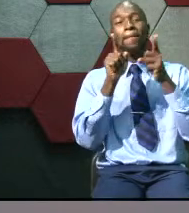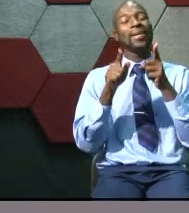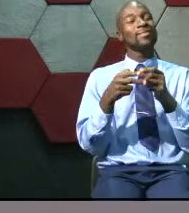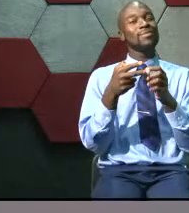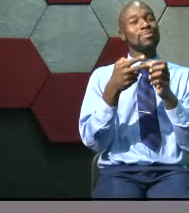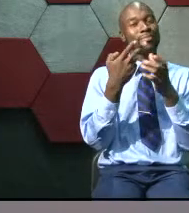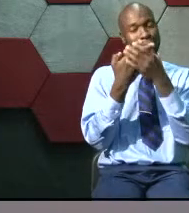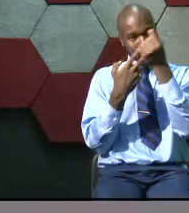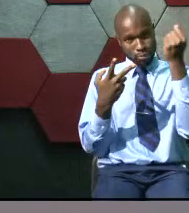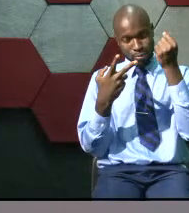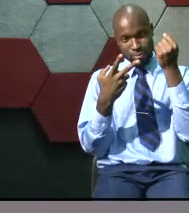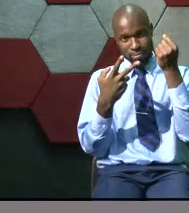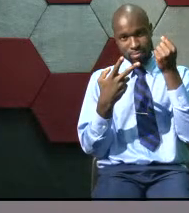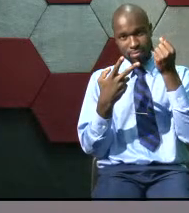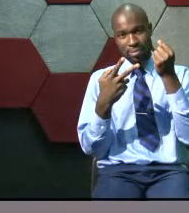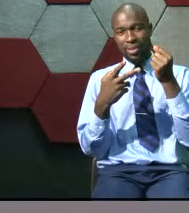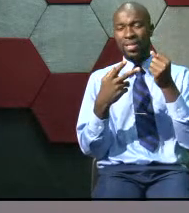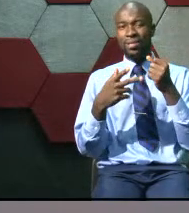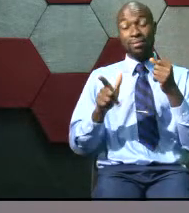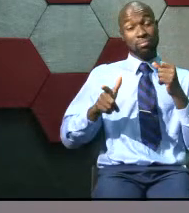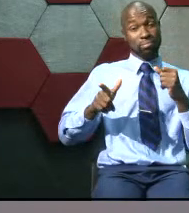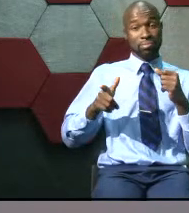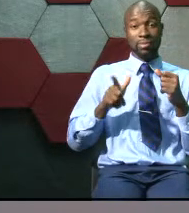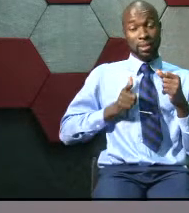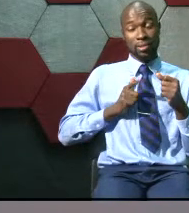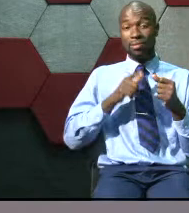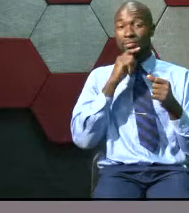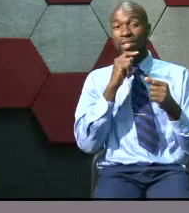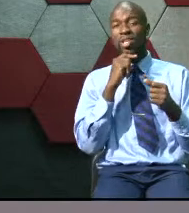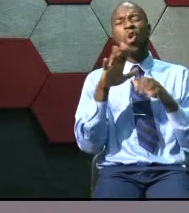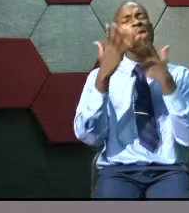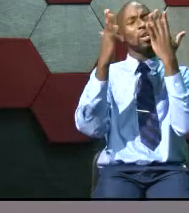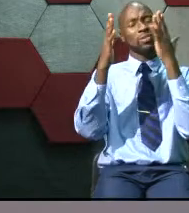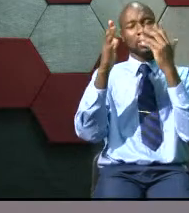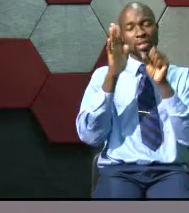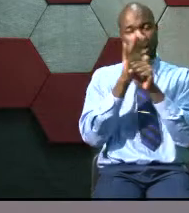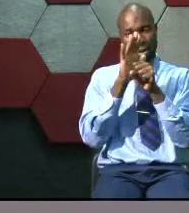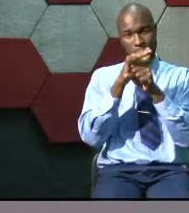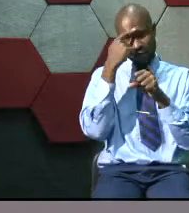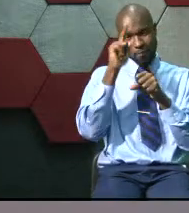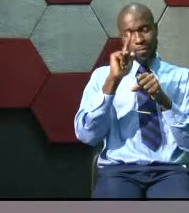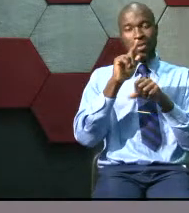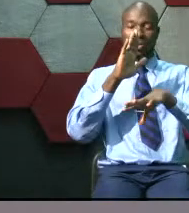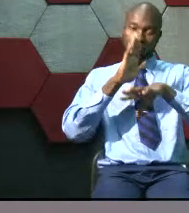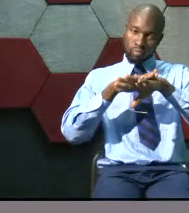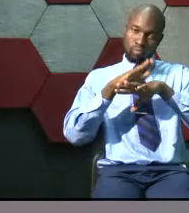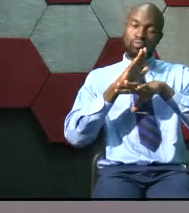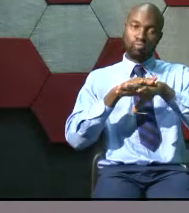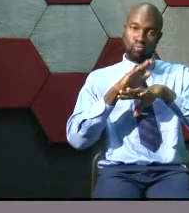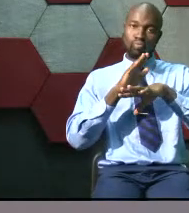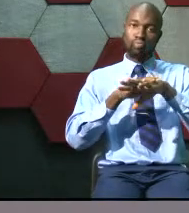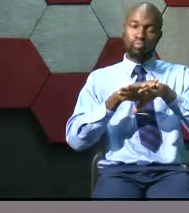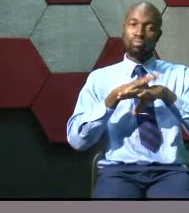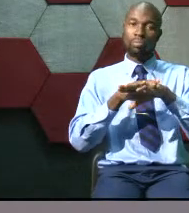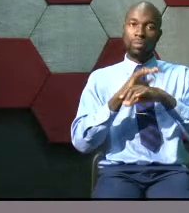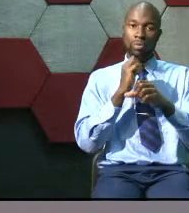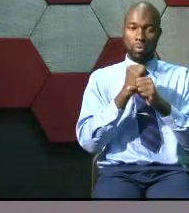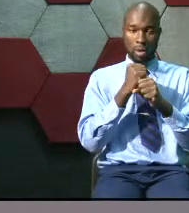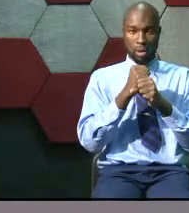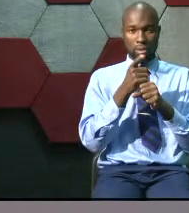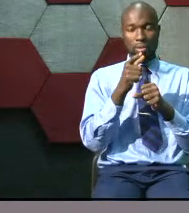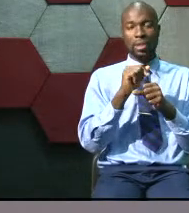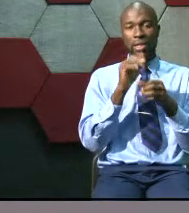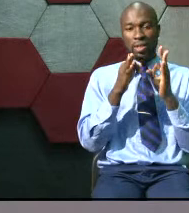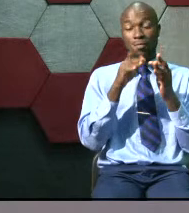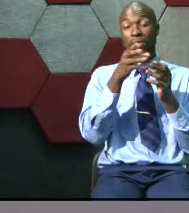two Sagor lady and gentlemen, congratulations, you guys, for that incredible project. Professionals in Please, if